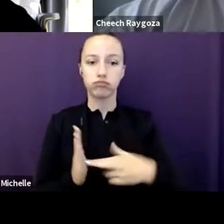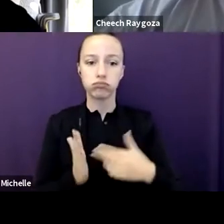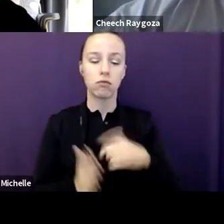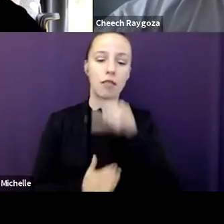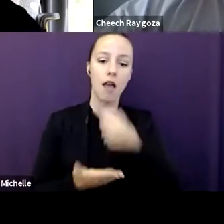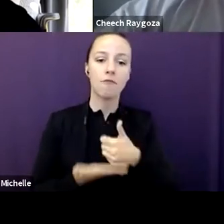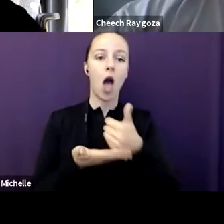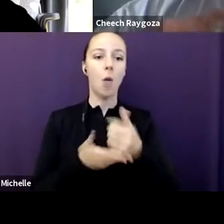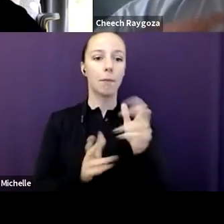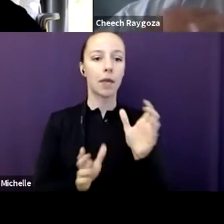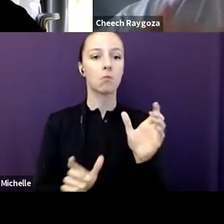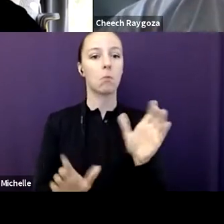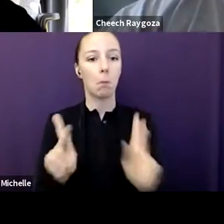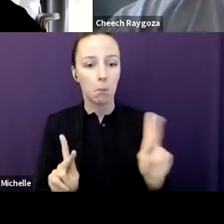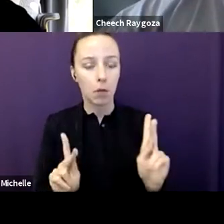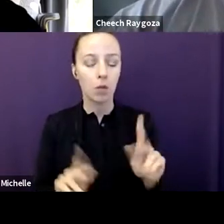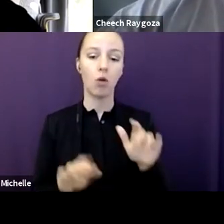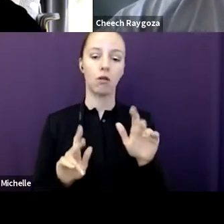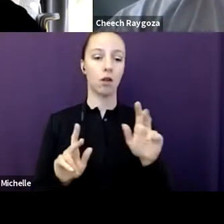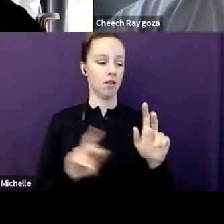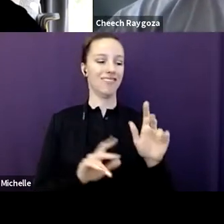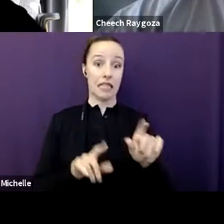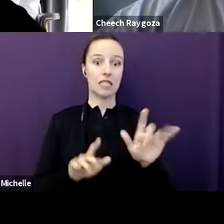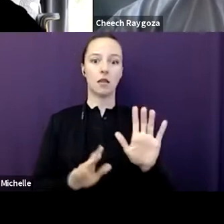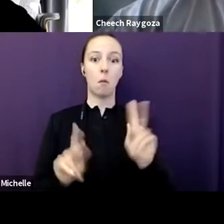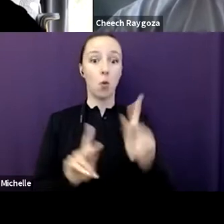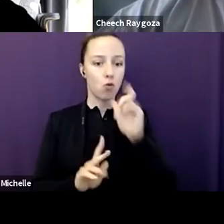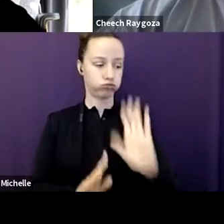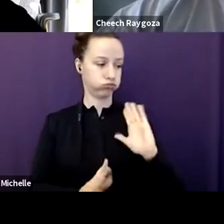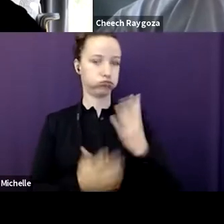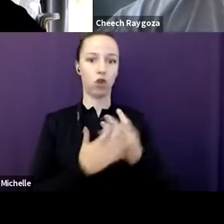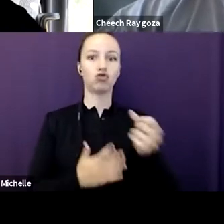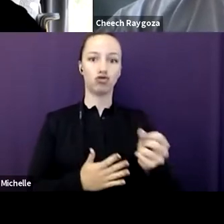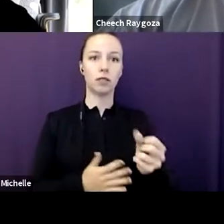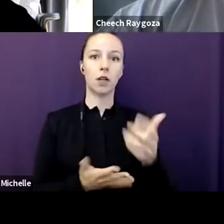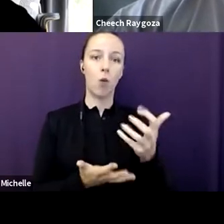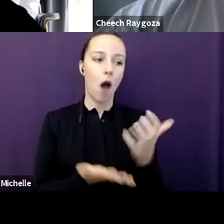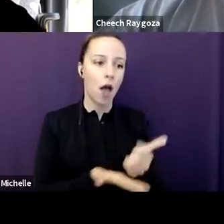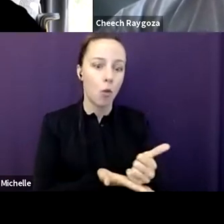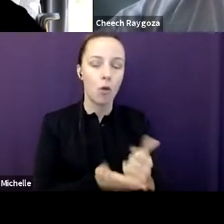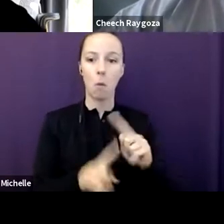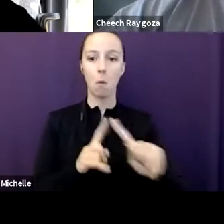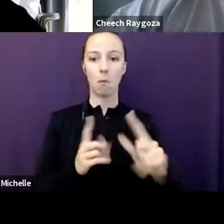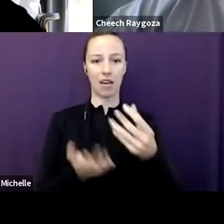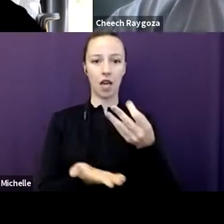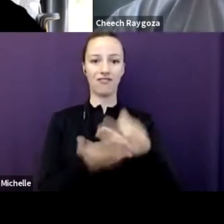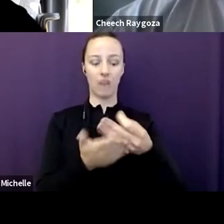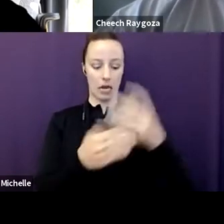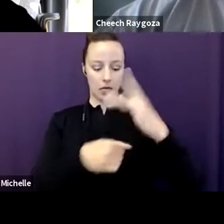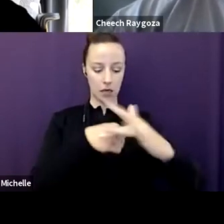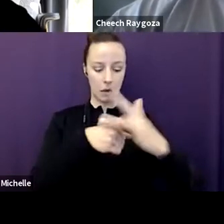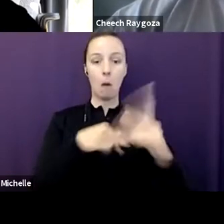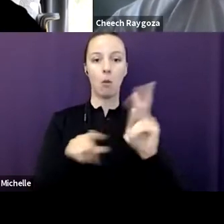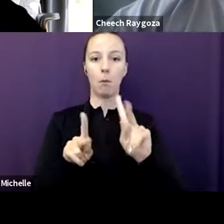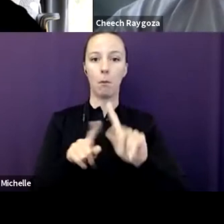people. I love helping this population of formerly incarcerated. But there is a lot of funding coming out, and we're not seeing none of